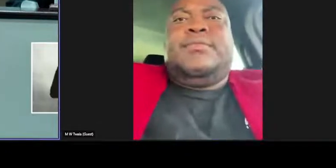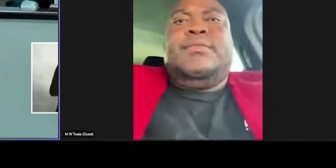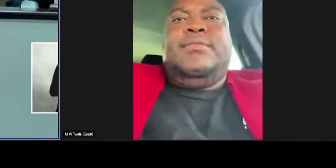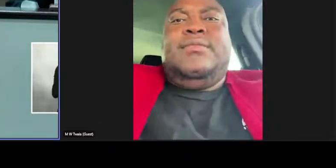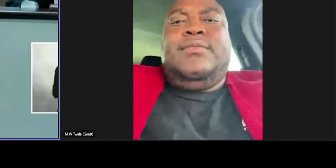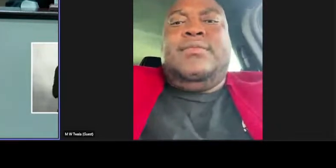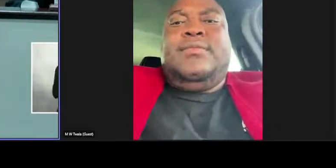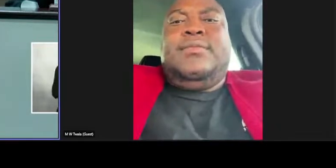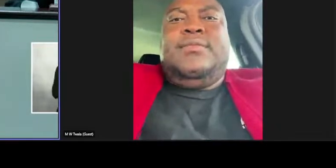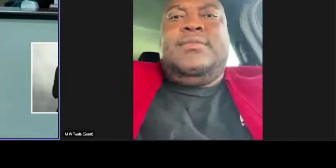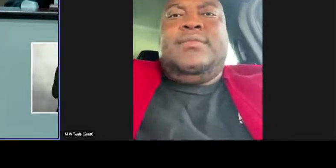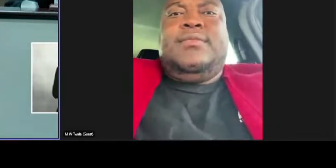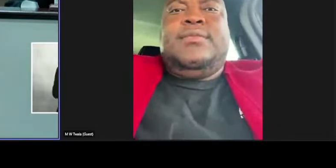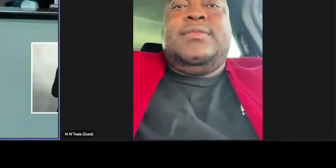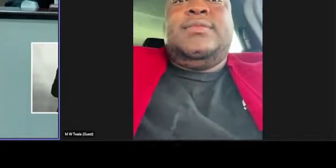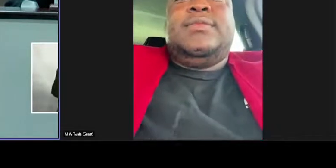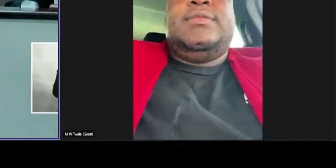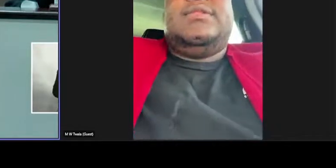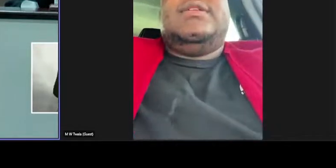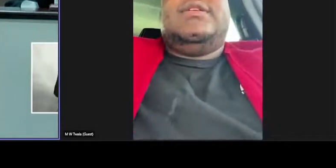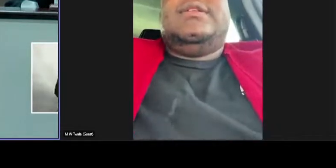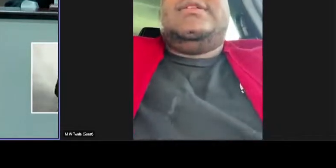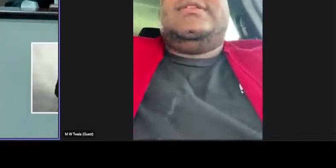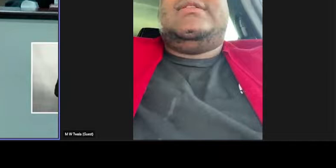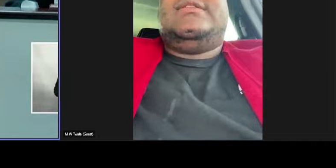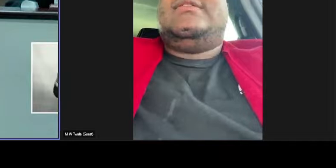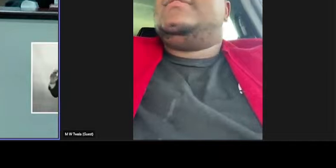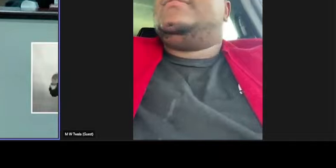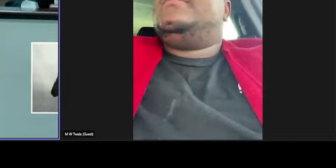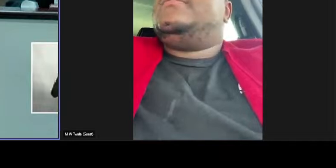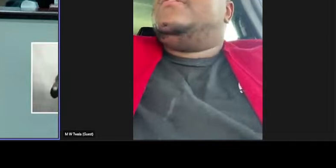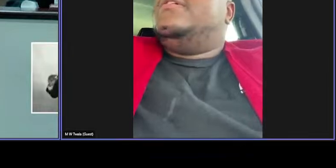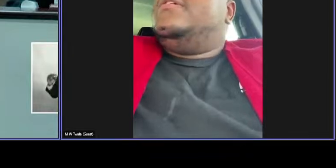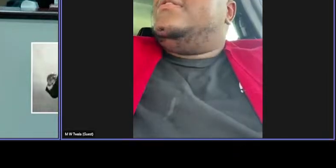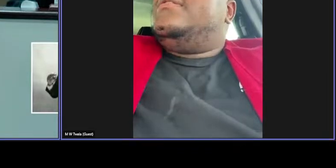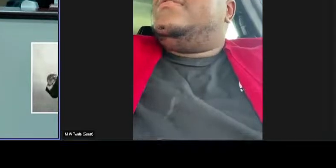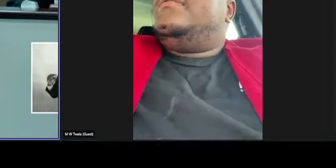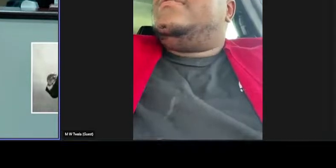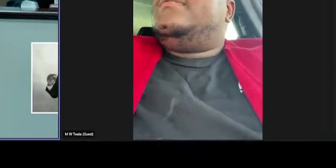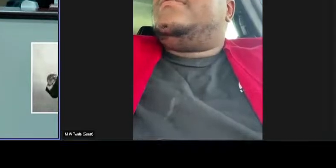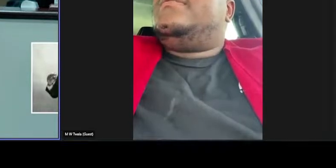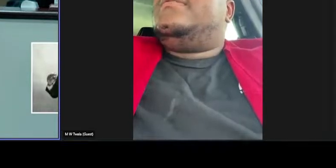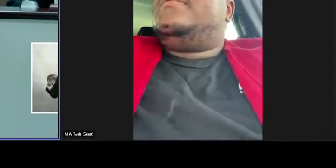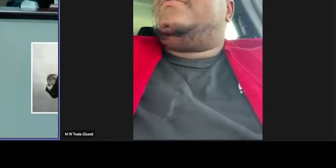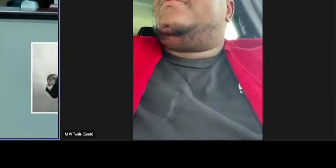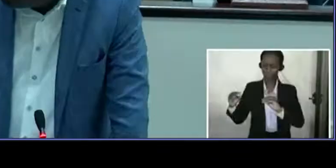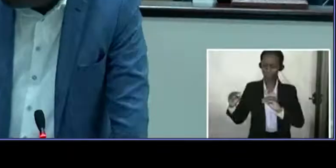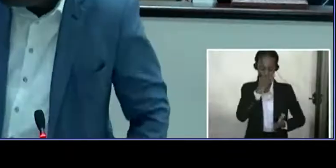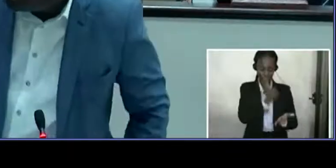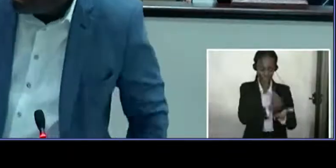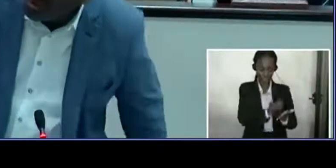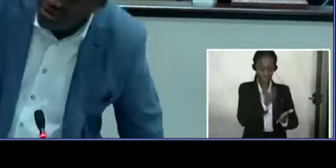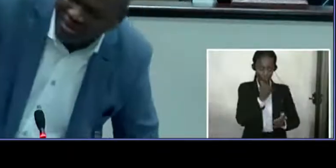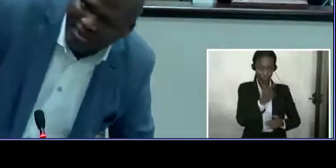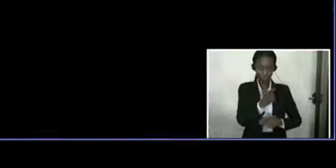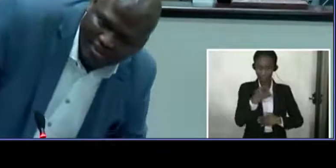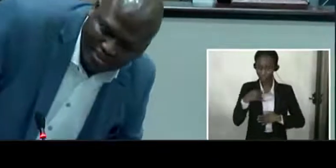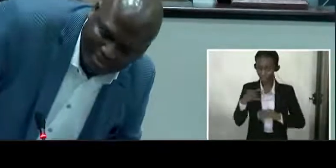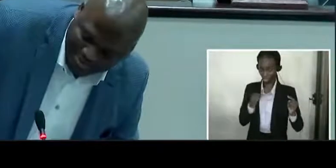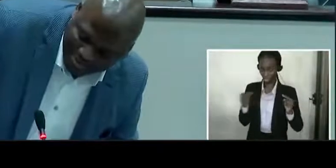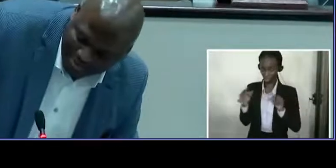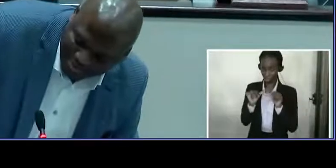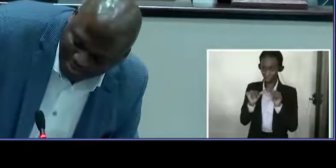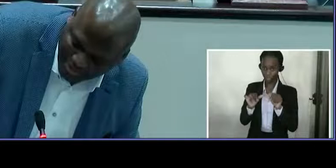Can you sit down? I don't want us to debate that. I've made a ruling. We have passed